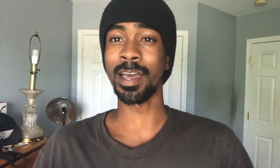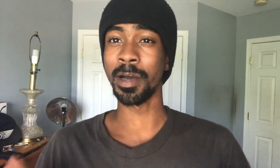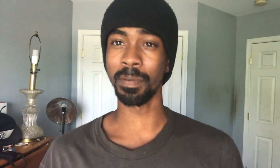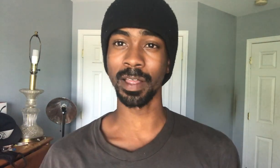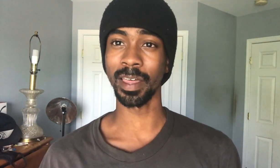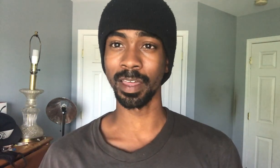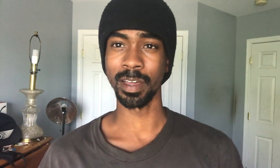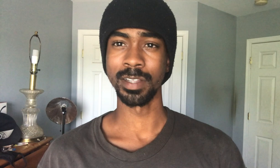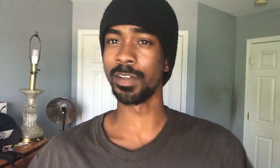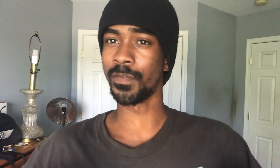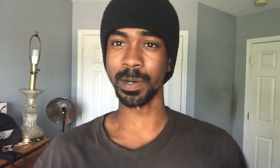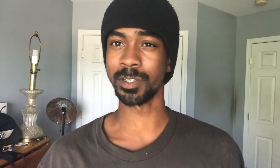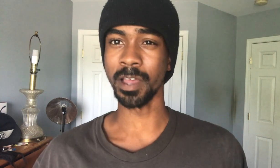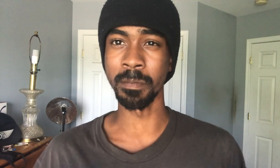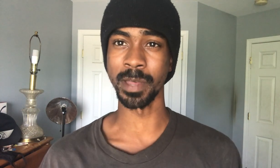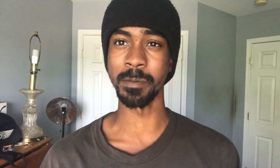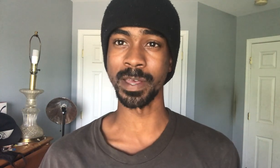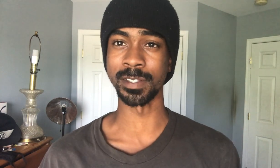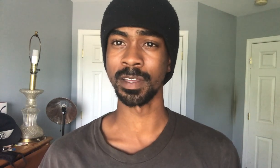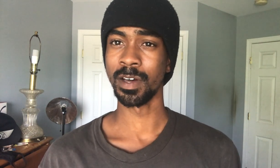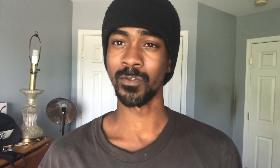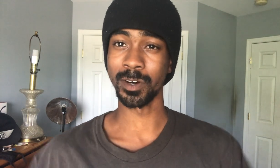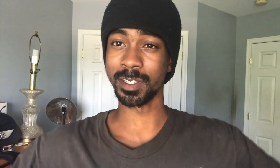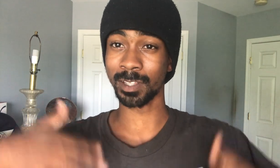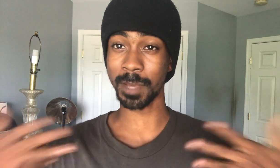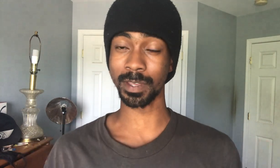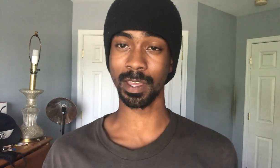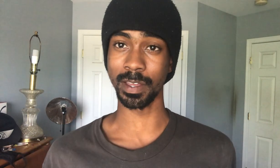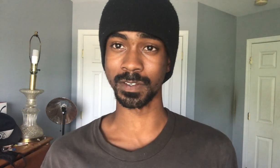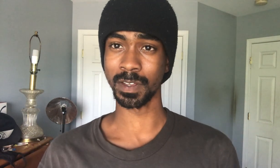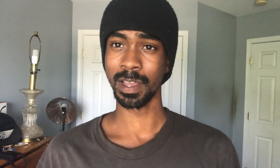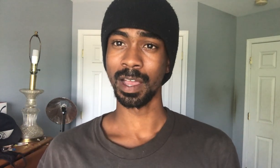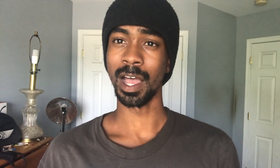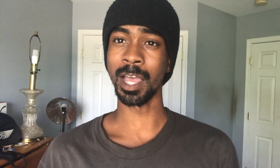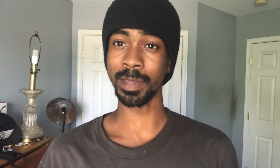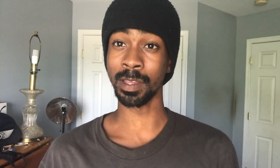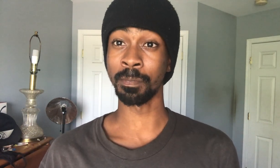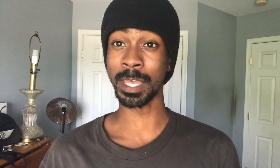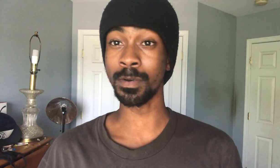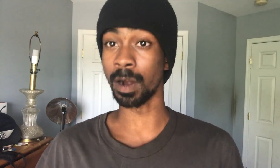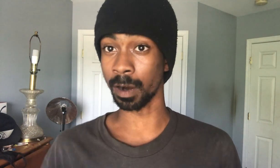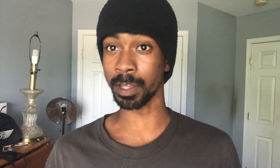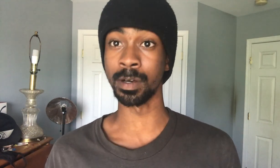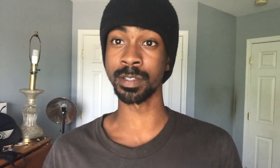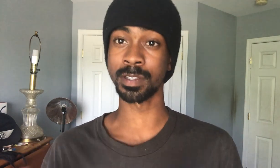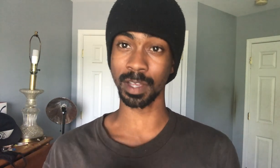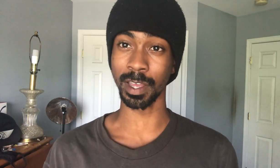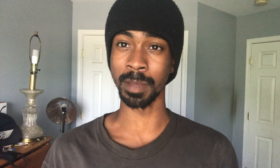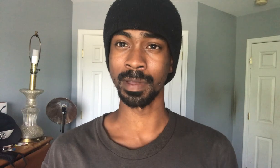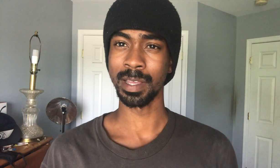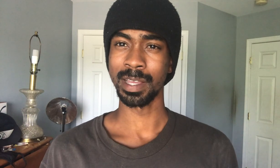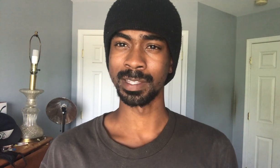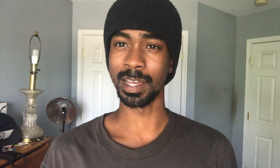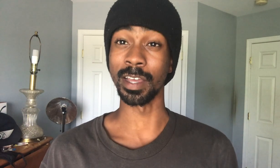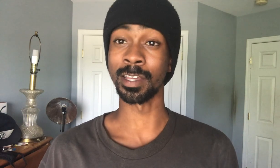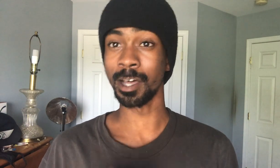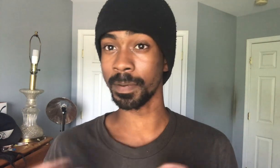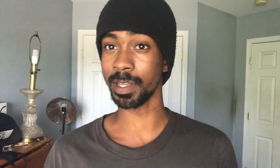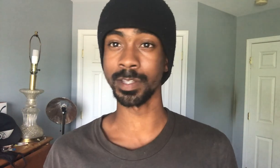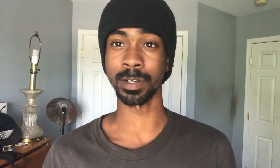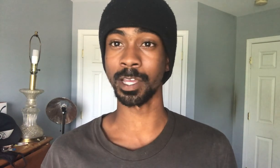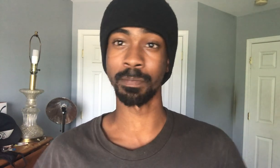we cannot apply the First Amendment for this type of case? I mean, people argue all the time